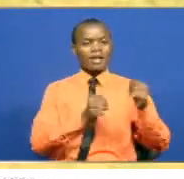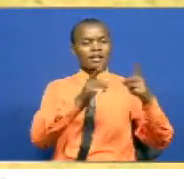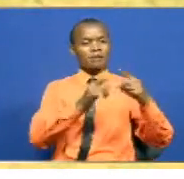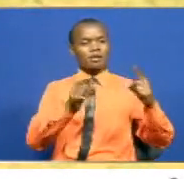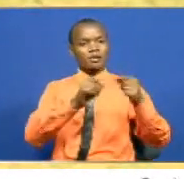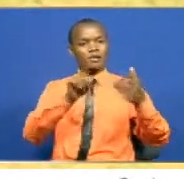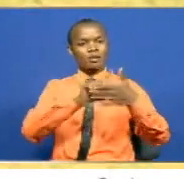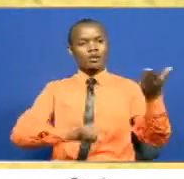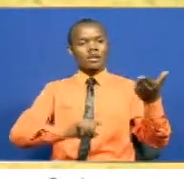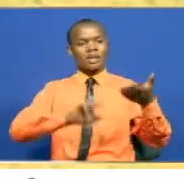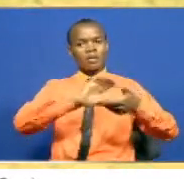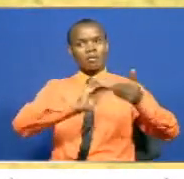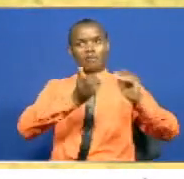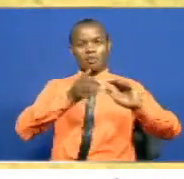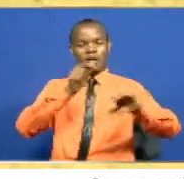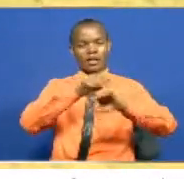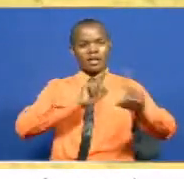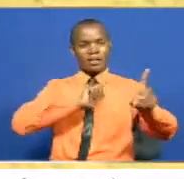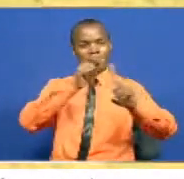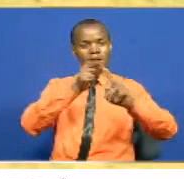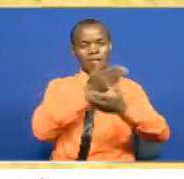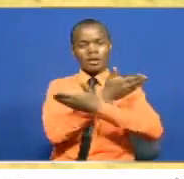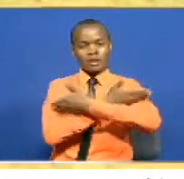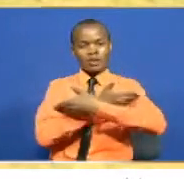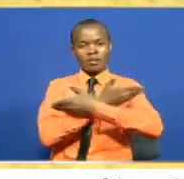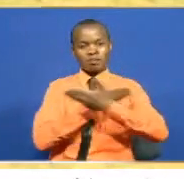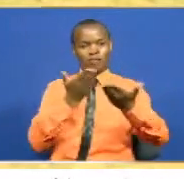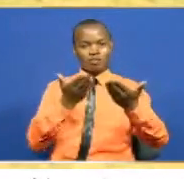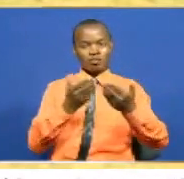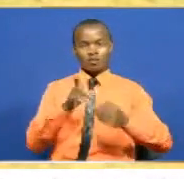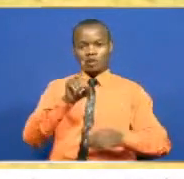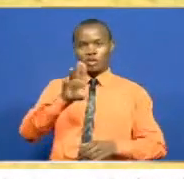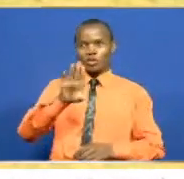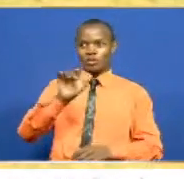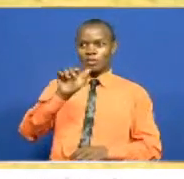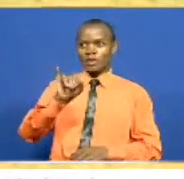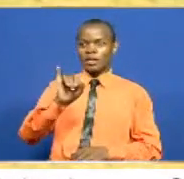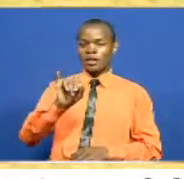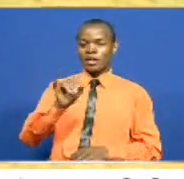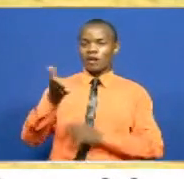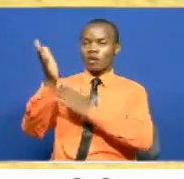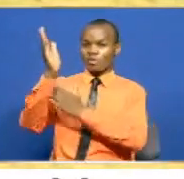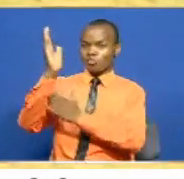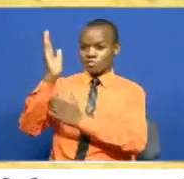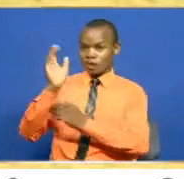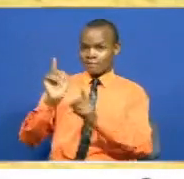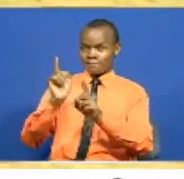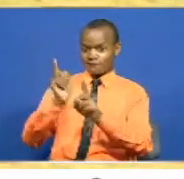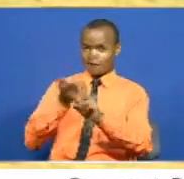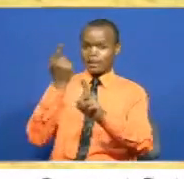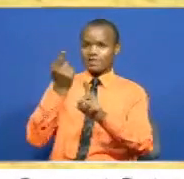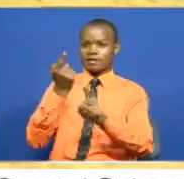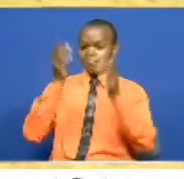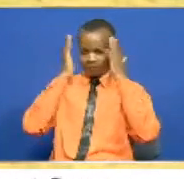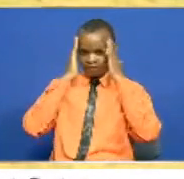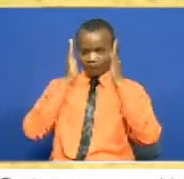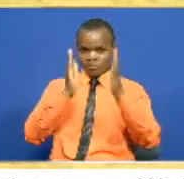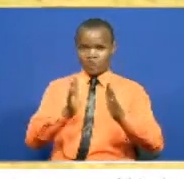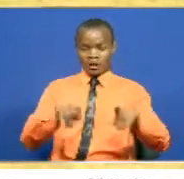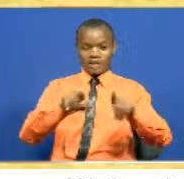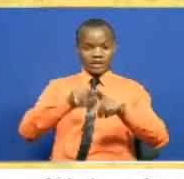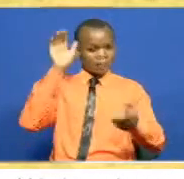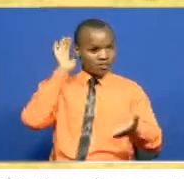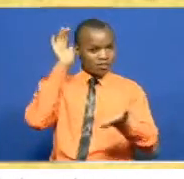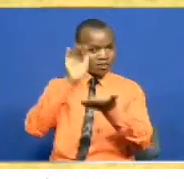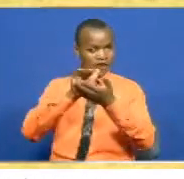the Paralympians as they head to Dubai? Just to put God first. Focus and believe in